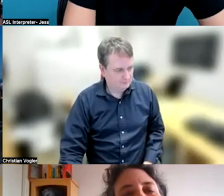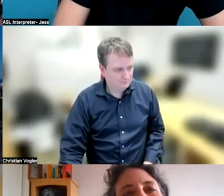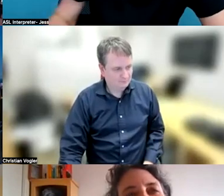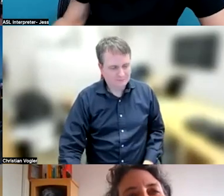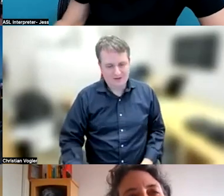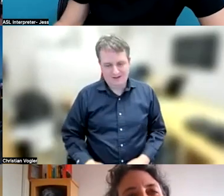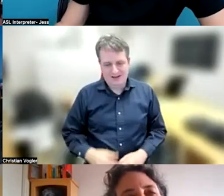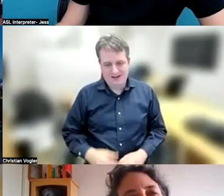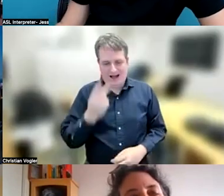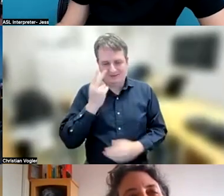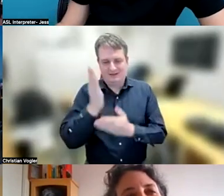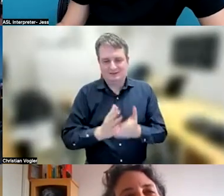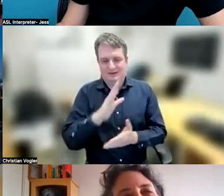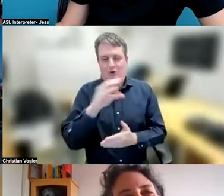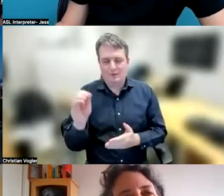that are being created,